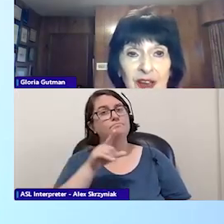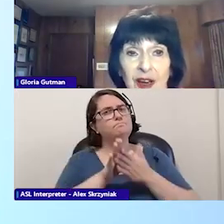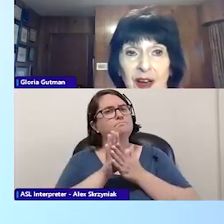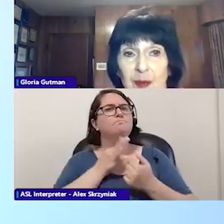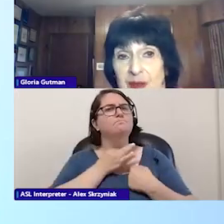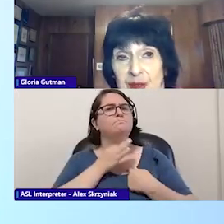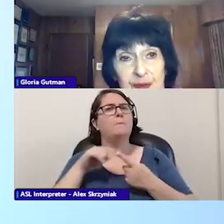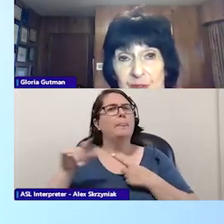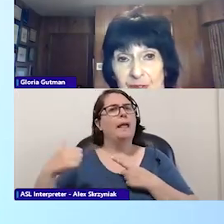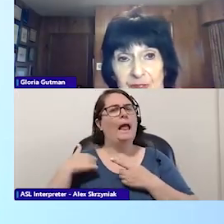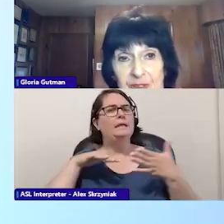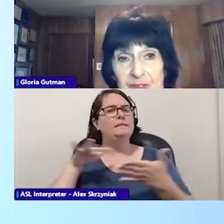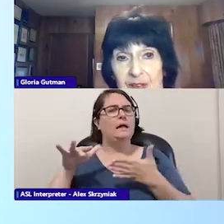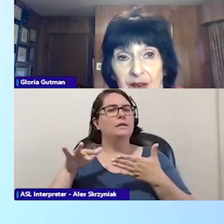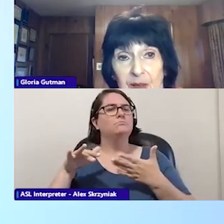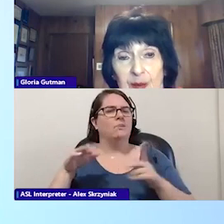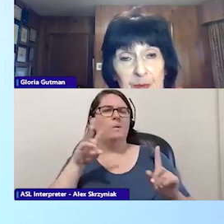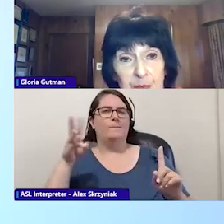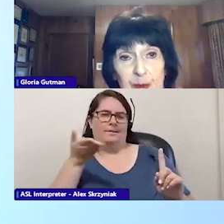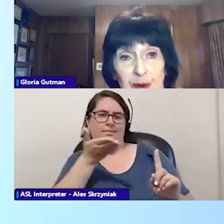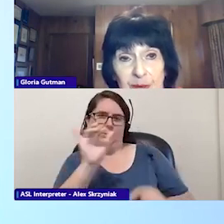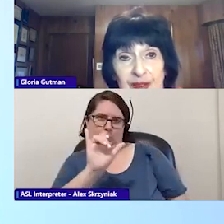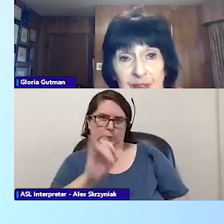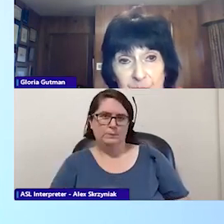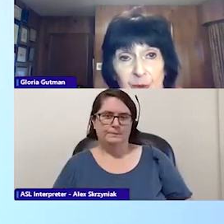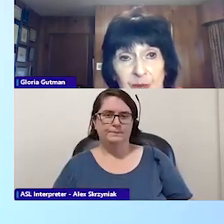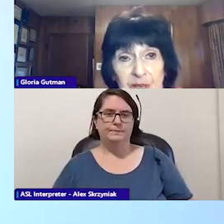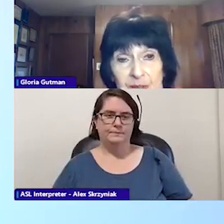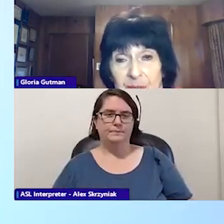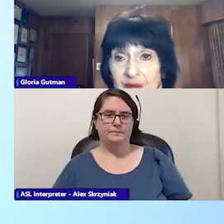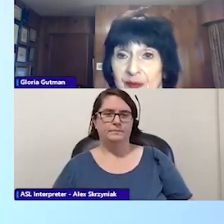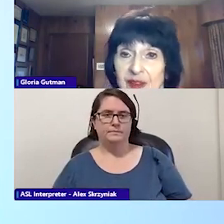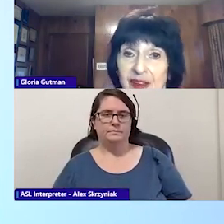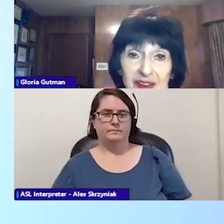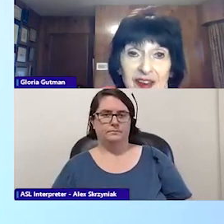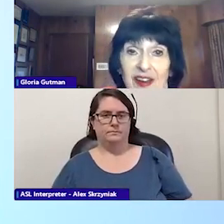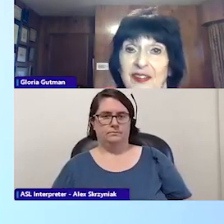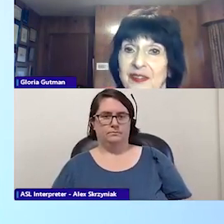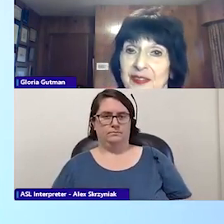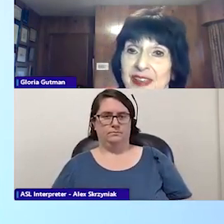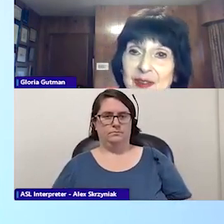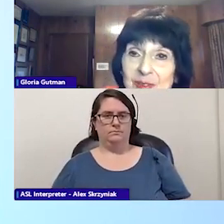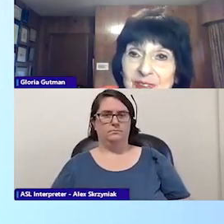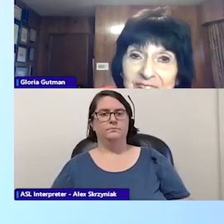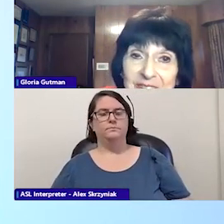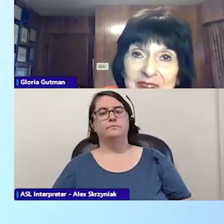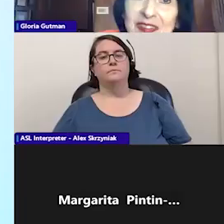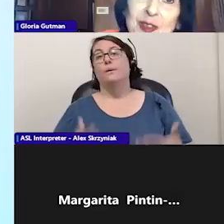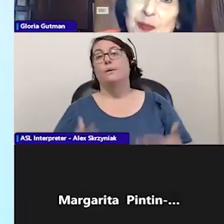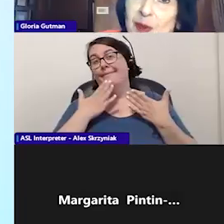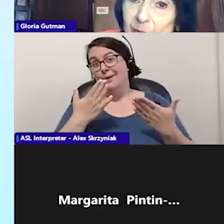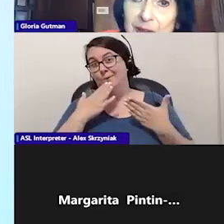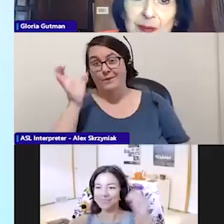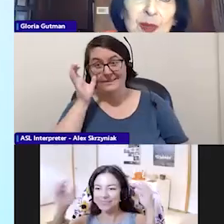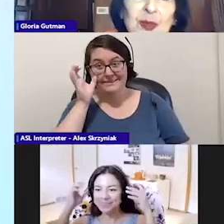CLSA, please visit the URL that's shown here. Thank you. This